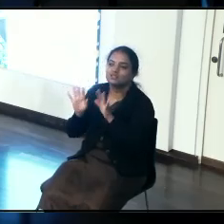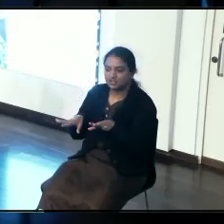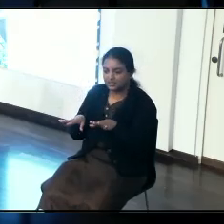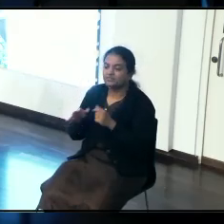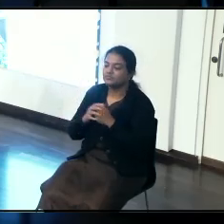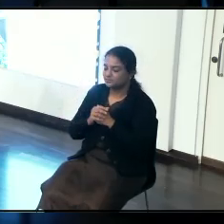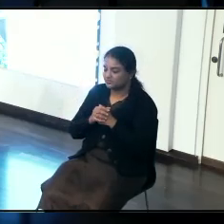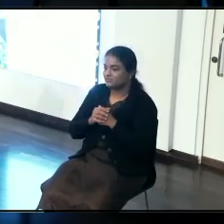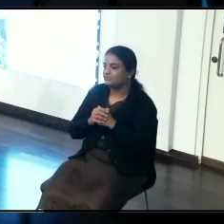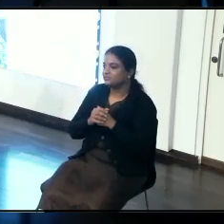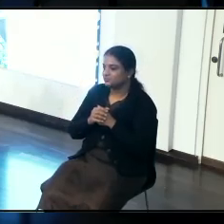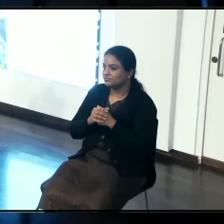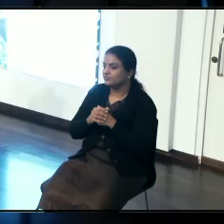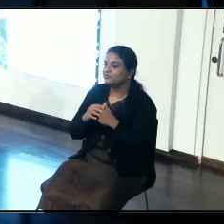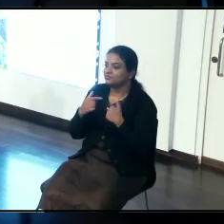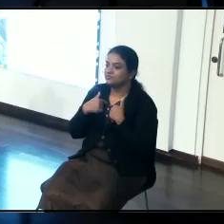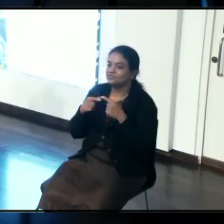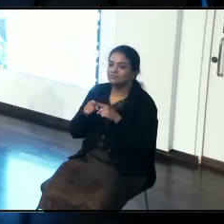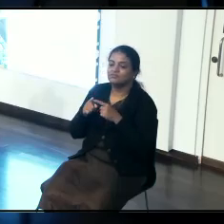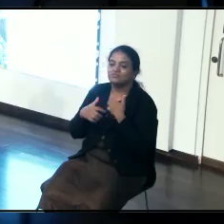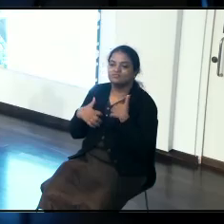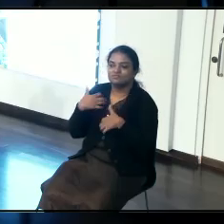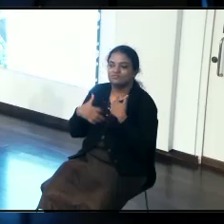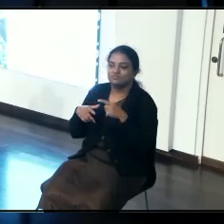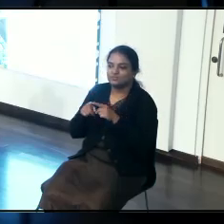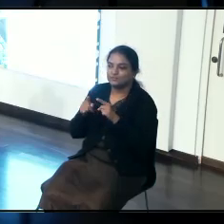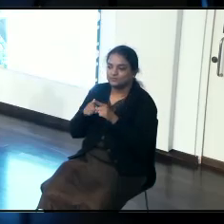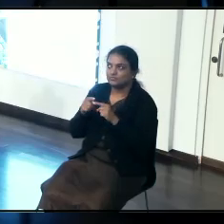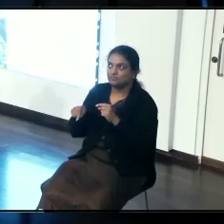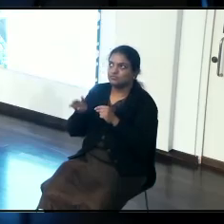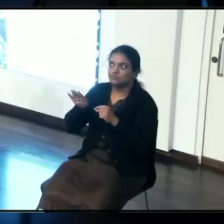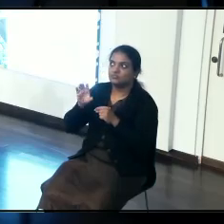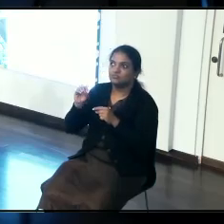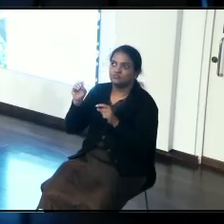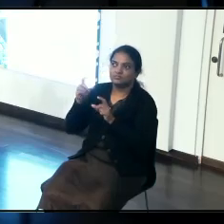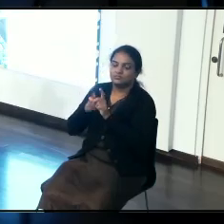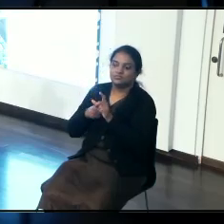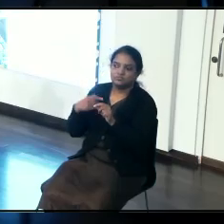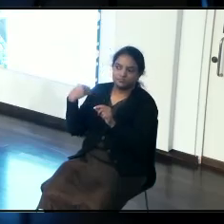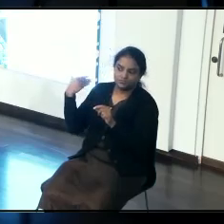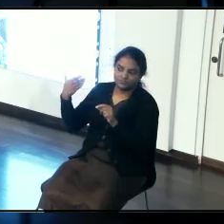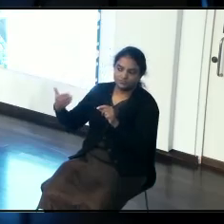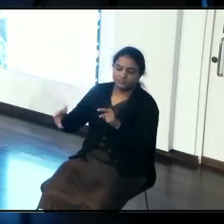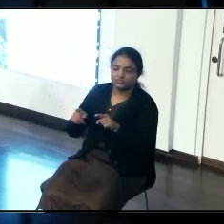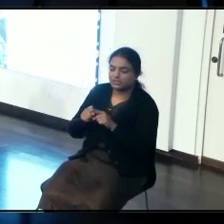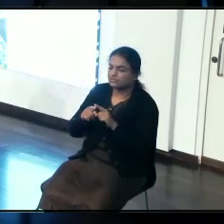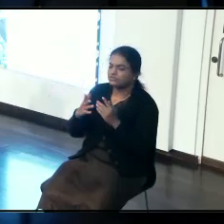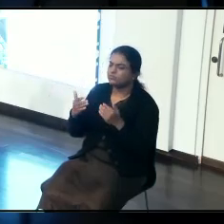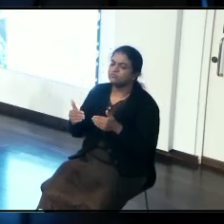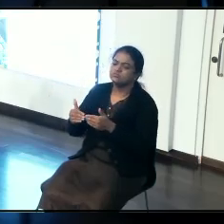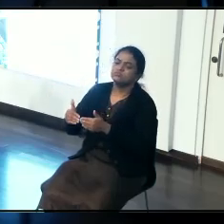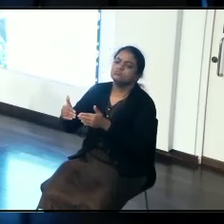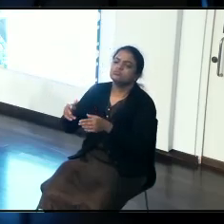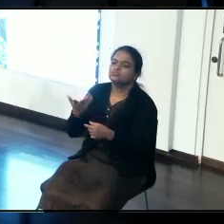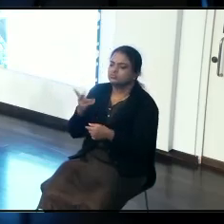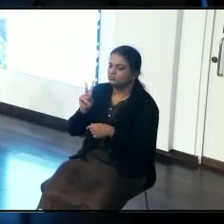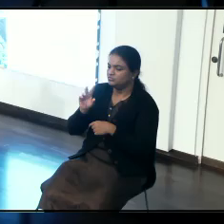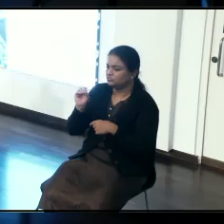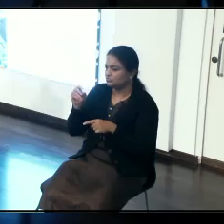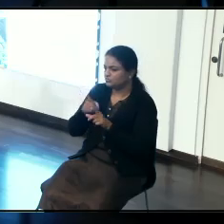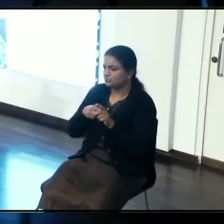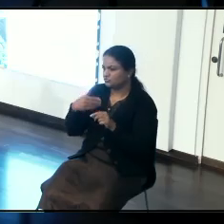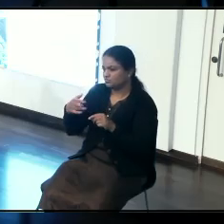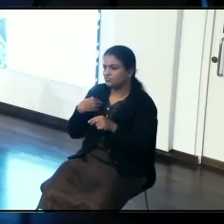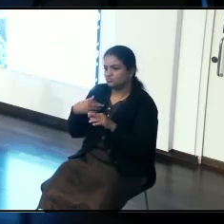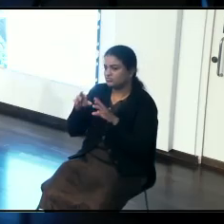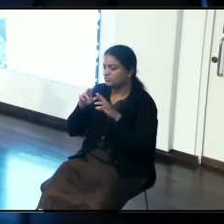So that's why I'm very excited to learn this is 400 years old, because even if in 200 years this house is gone, there is a